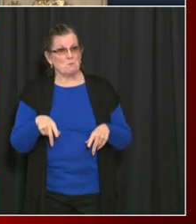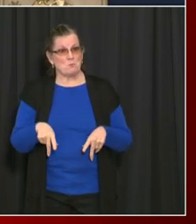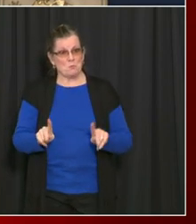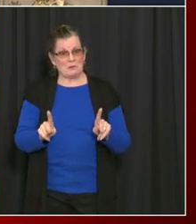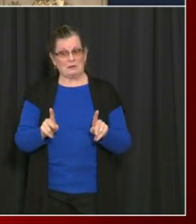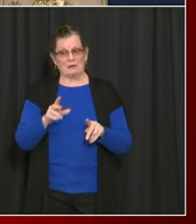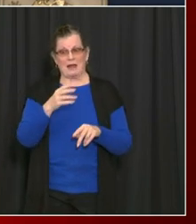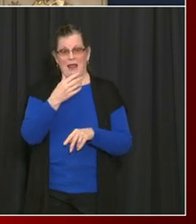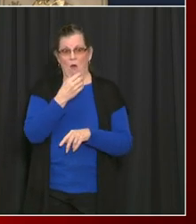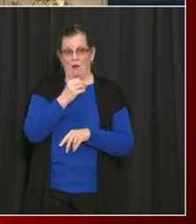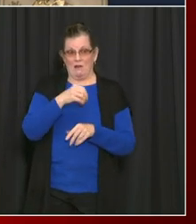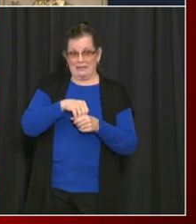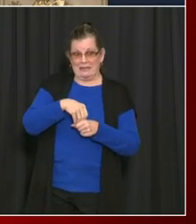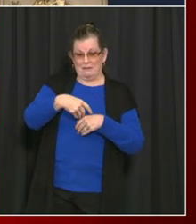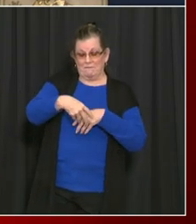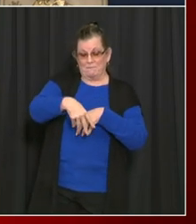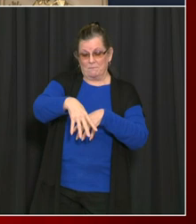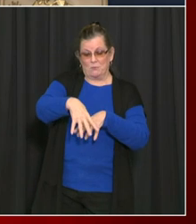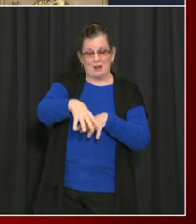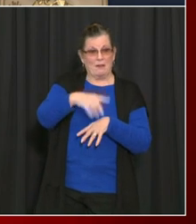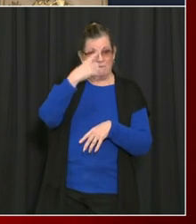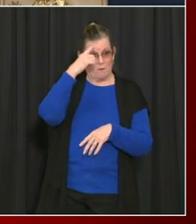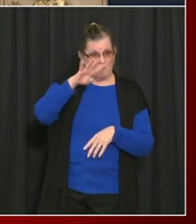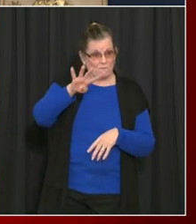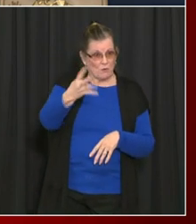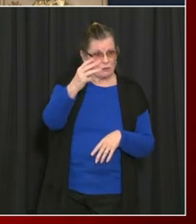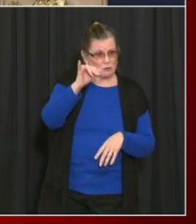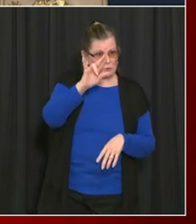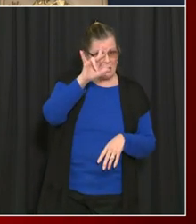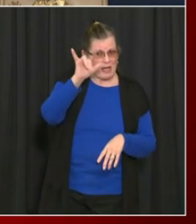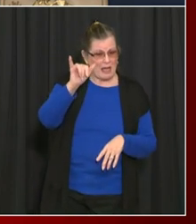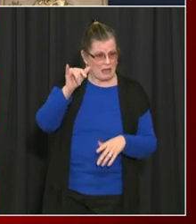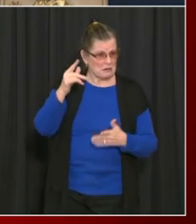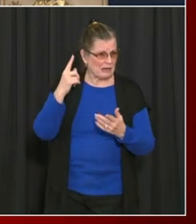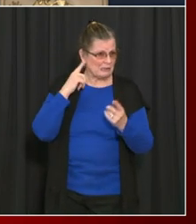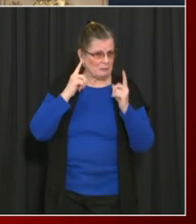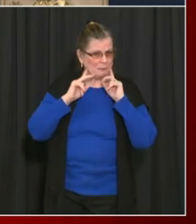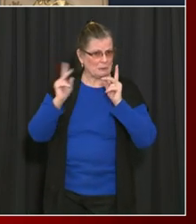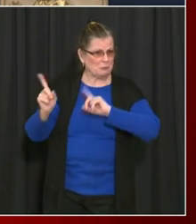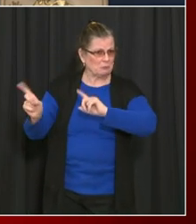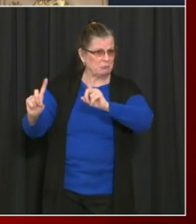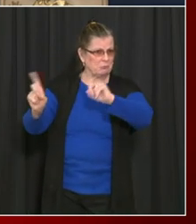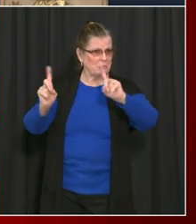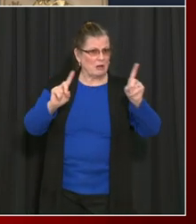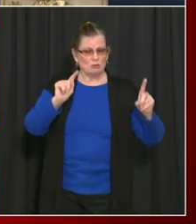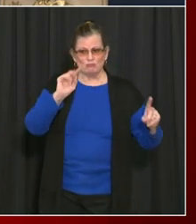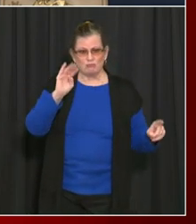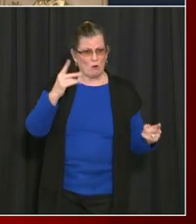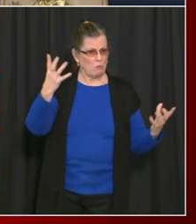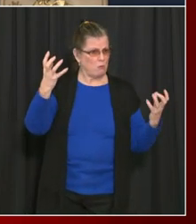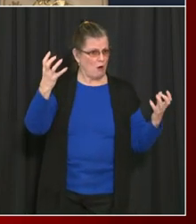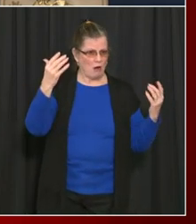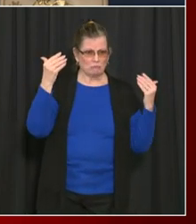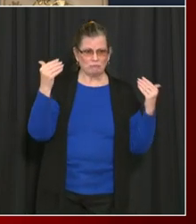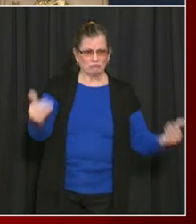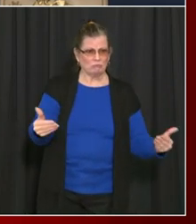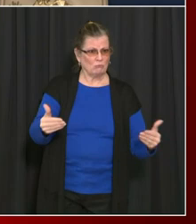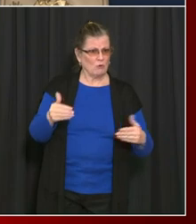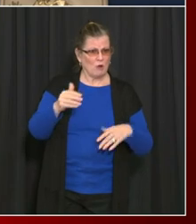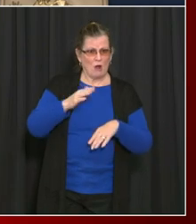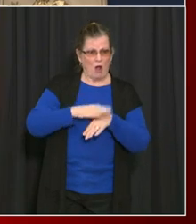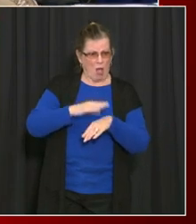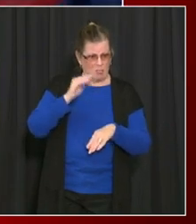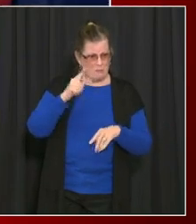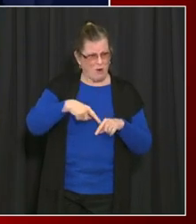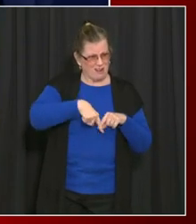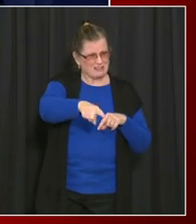on the 4th of July. Now we're hearing that President Trump wants to go forward with his event on the mall. Does that mean